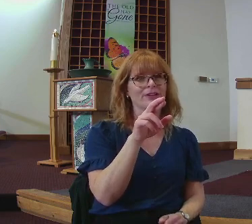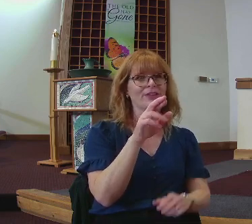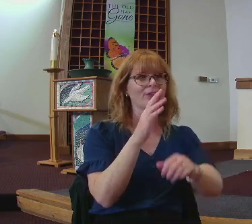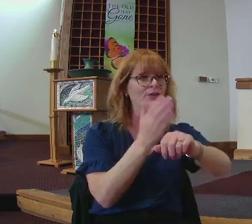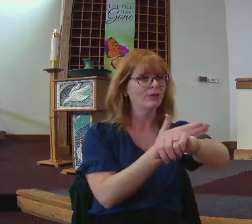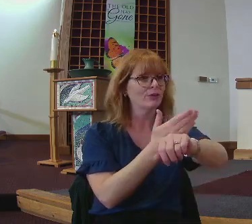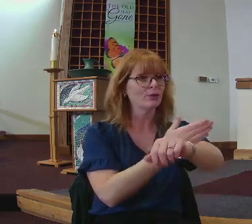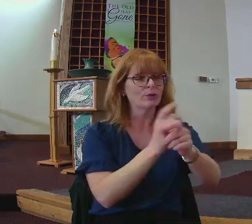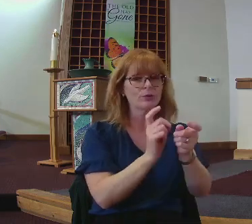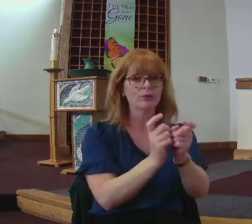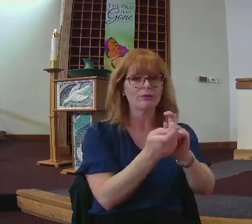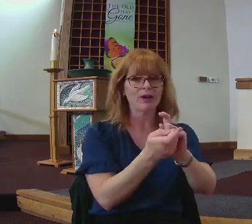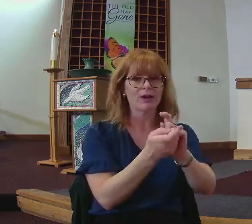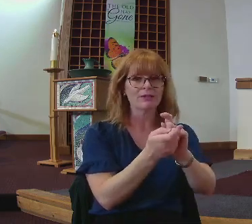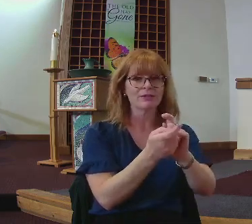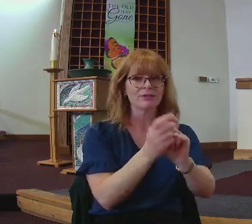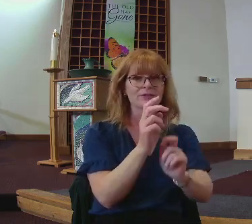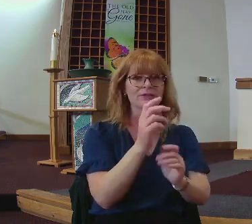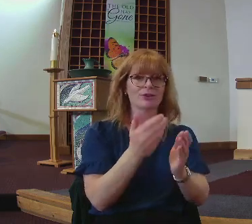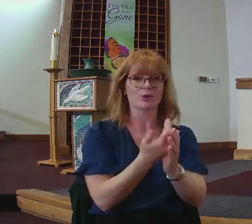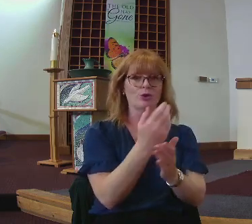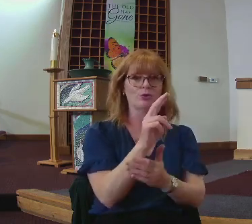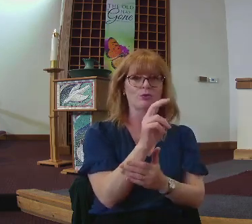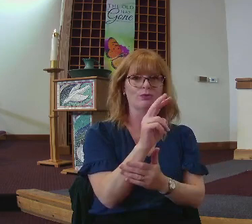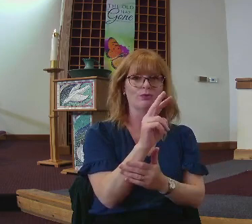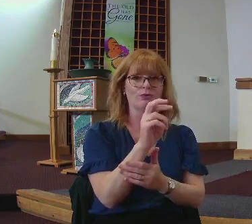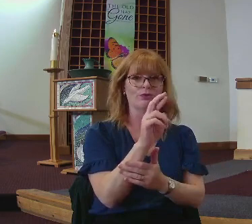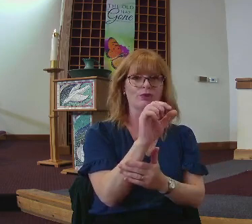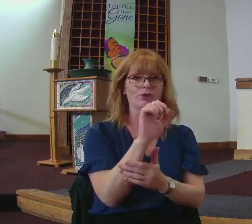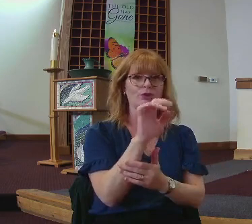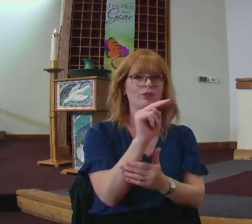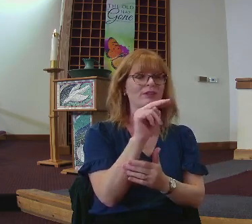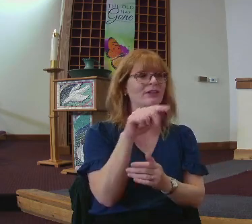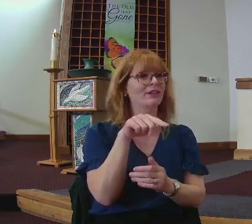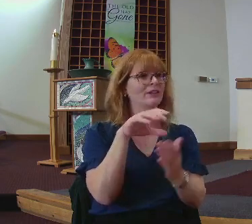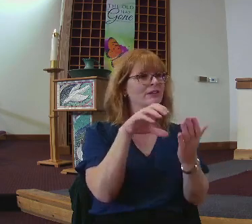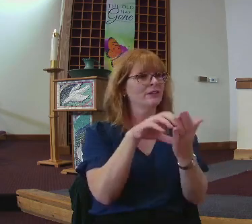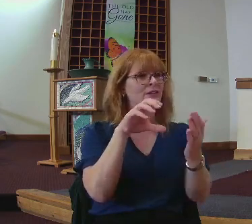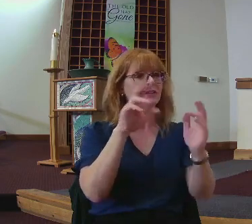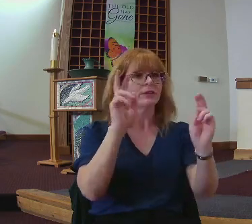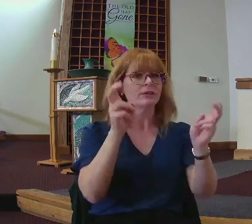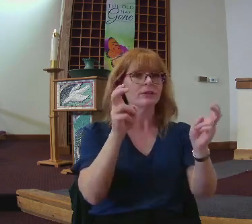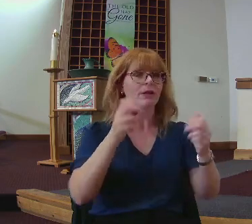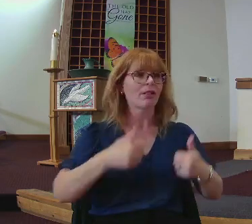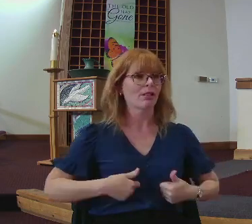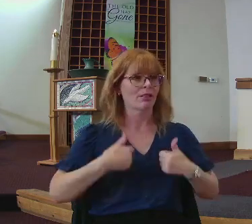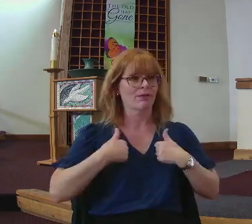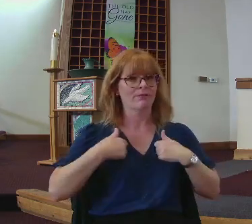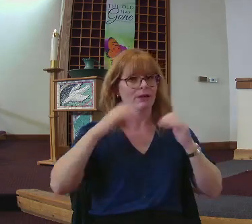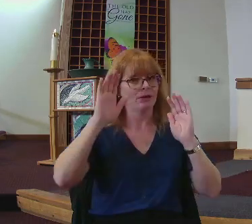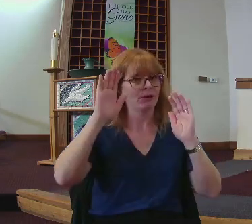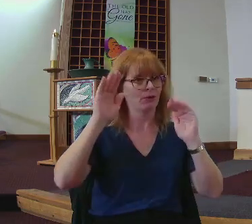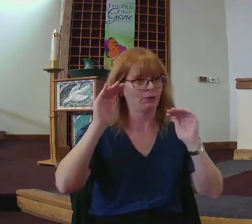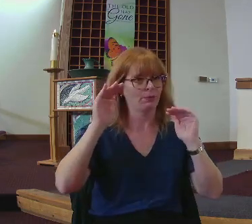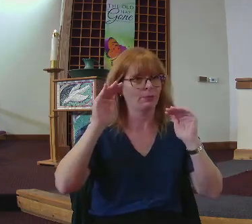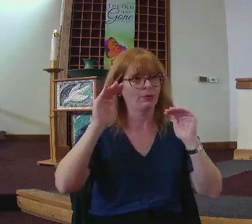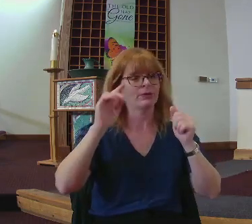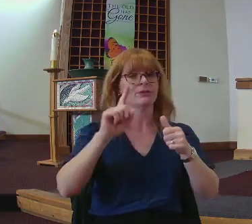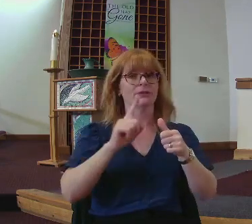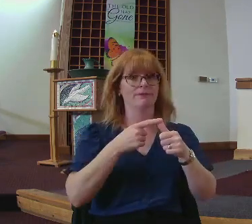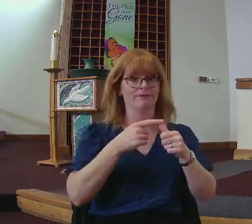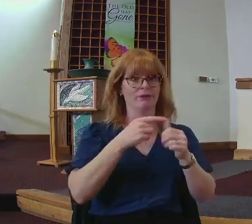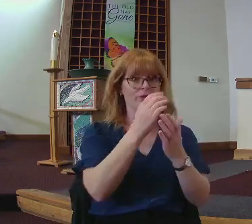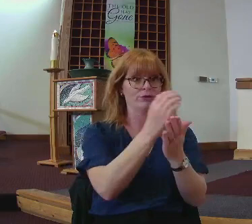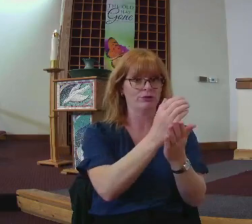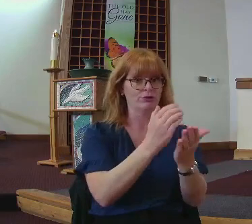Revised Standard Version, New Revised Standard Version. This section is entitled A Living Hope. It's the first